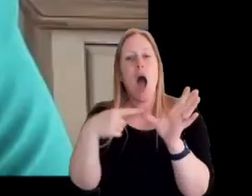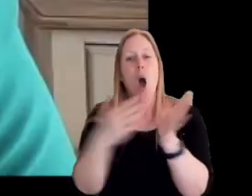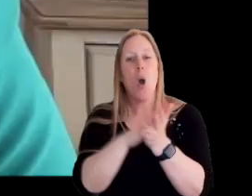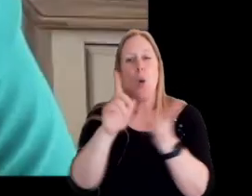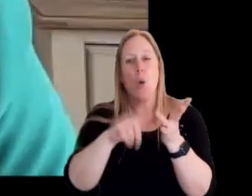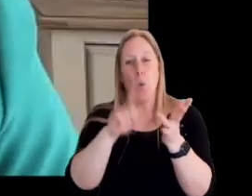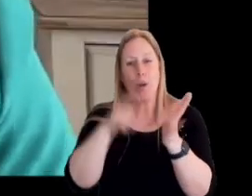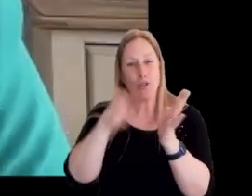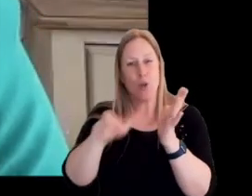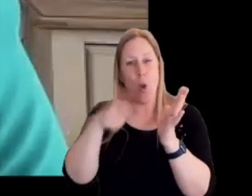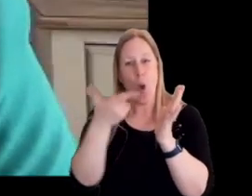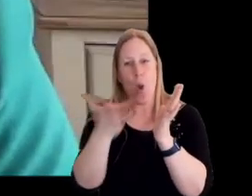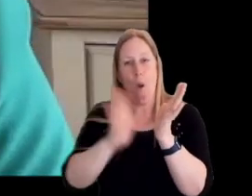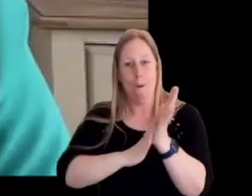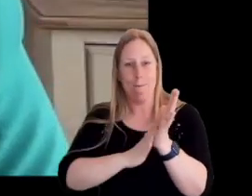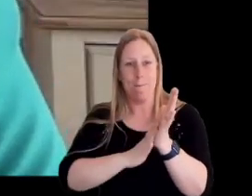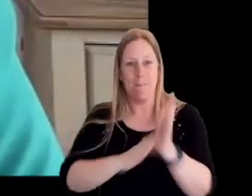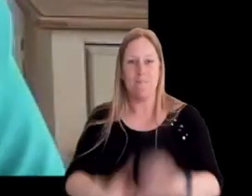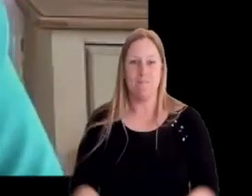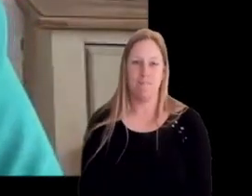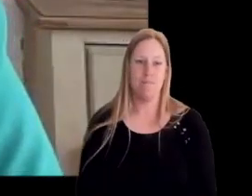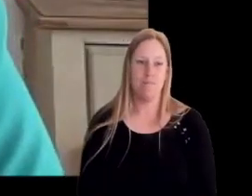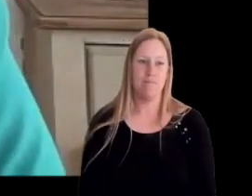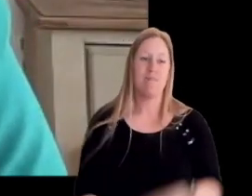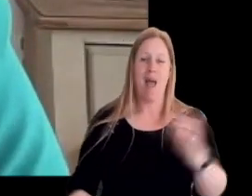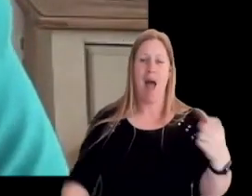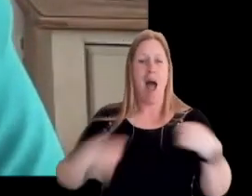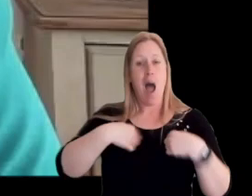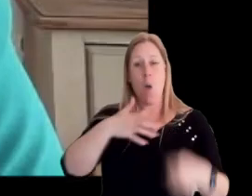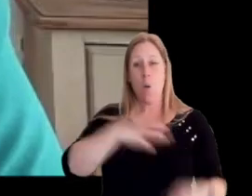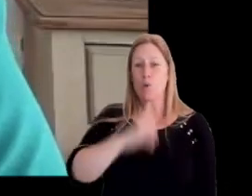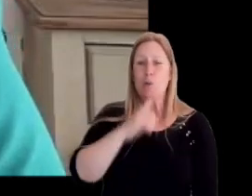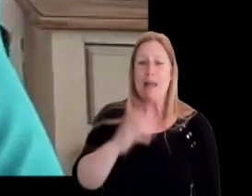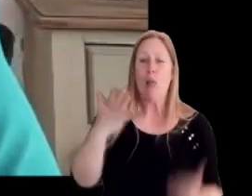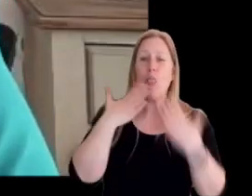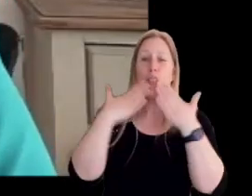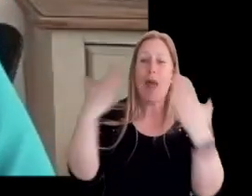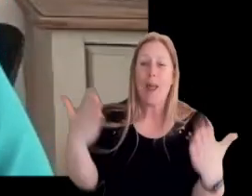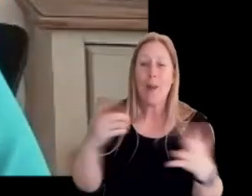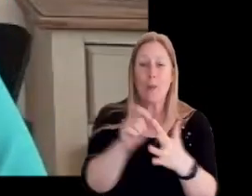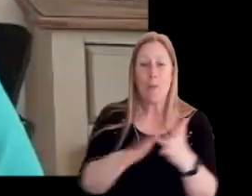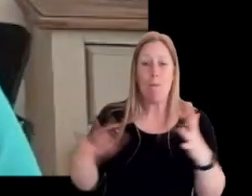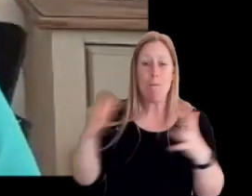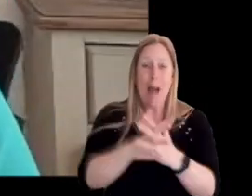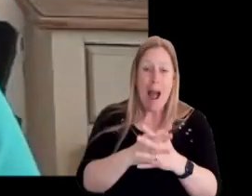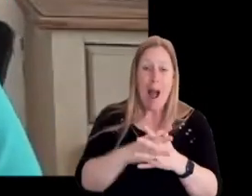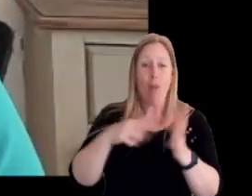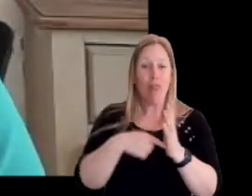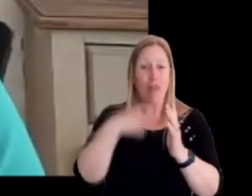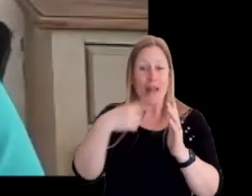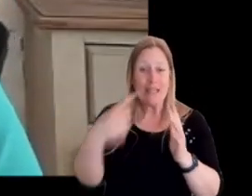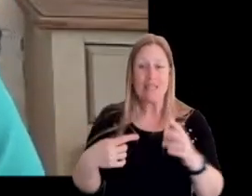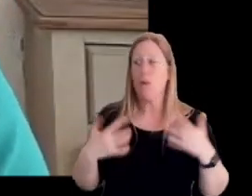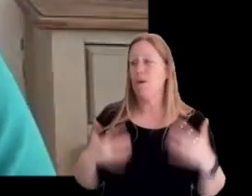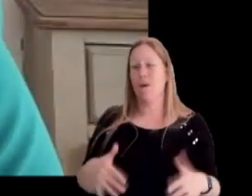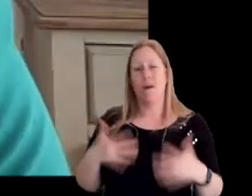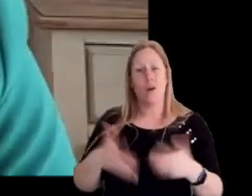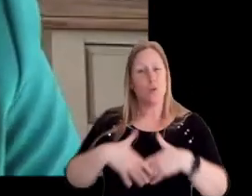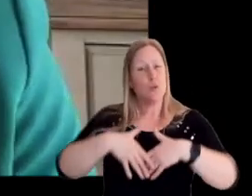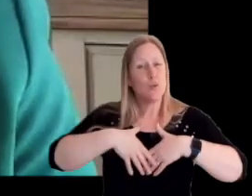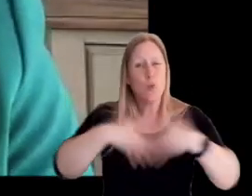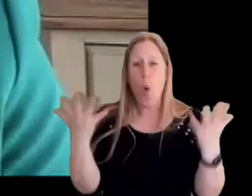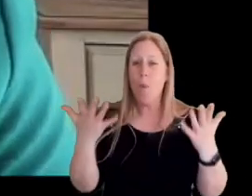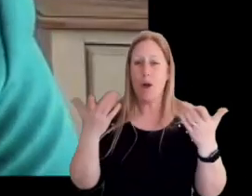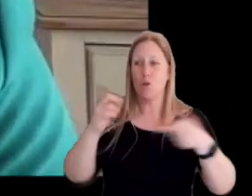@yahoo.com. Just like a thank you to POW Thanet, who has been really like doing so much